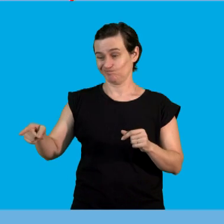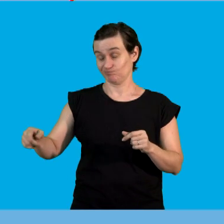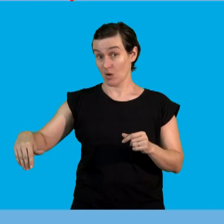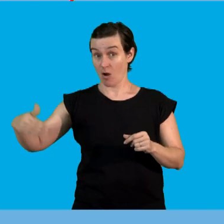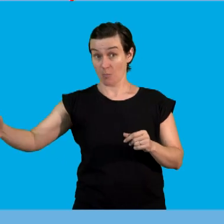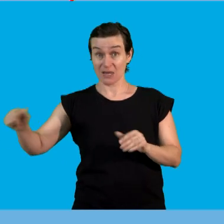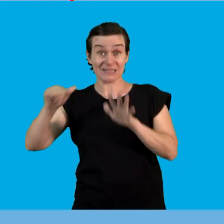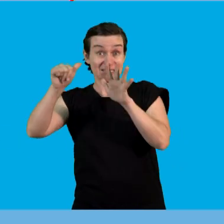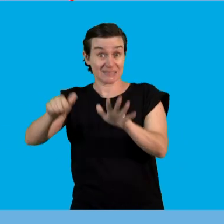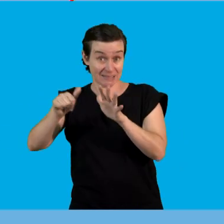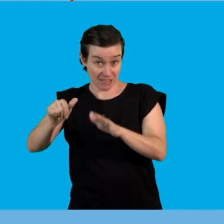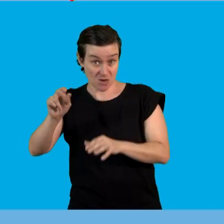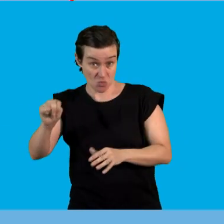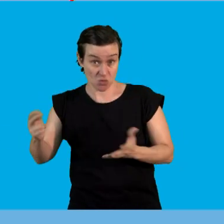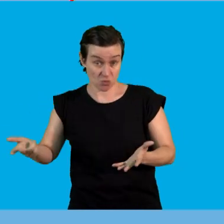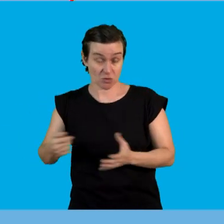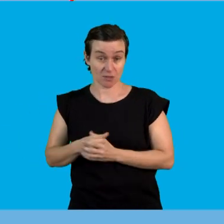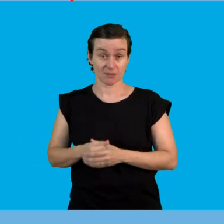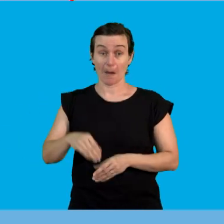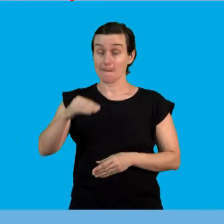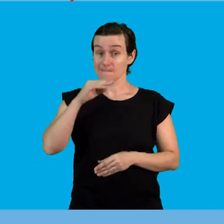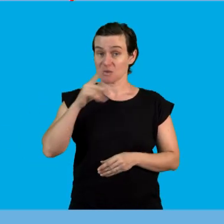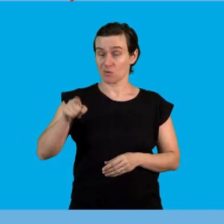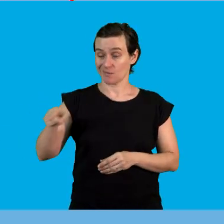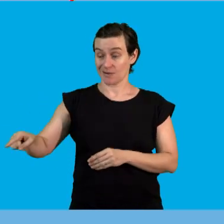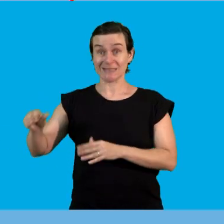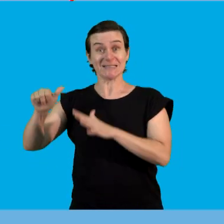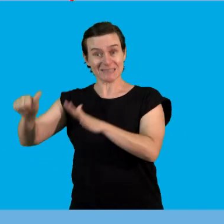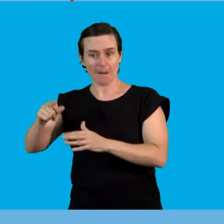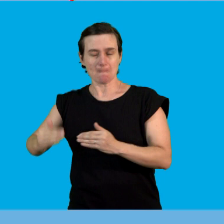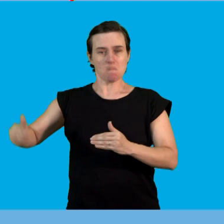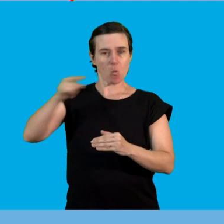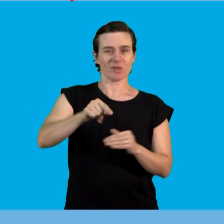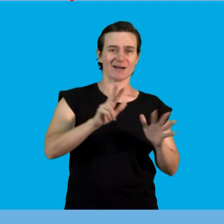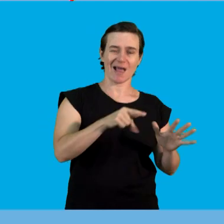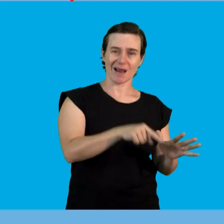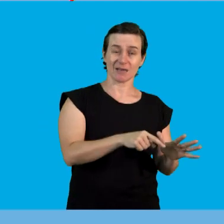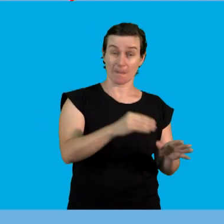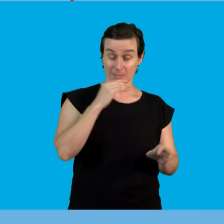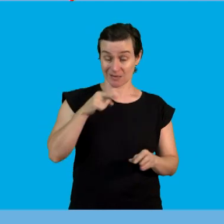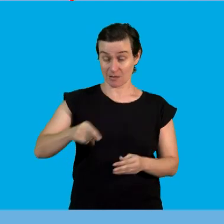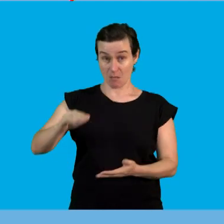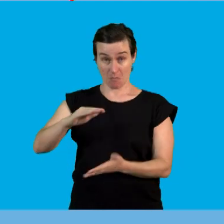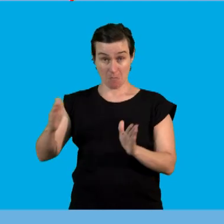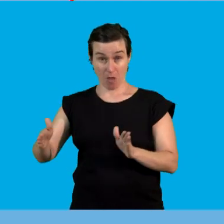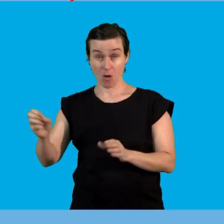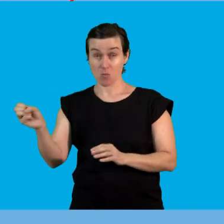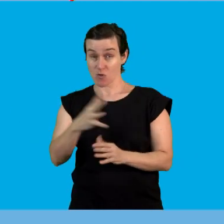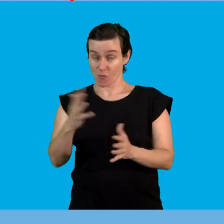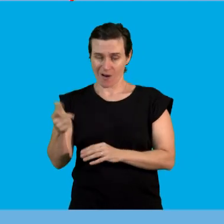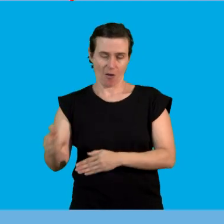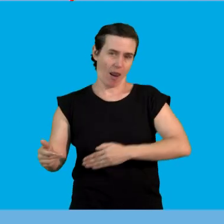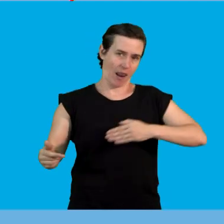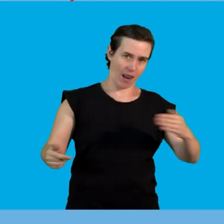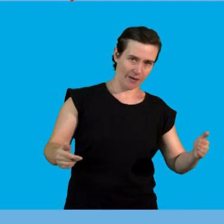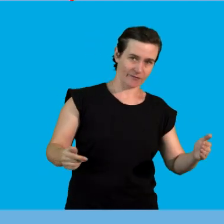was 16 newtons. In this case, because the bigger force would be 16, it then would mean that this 3 kg block will be